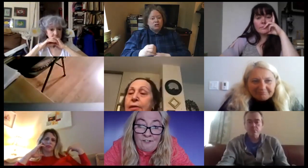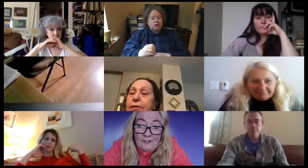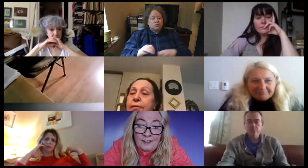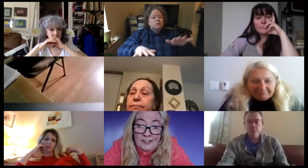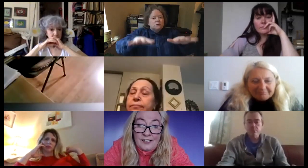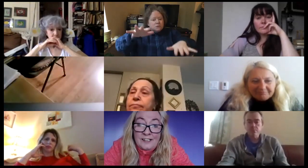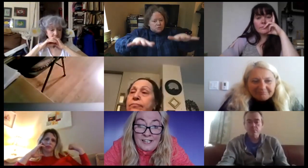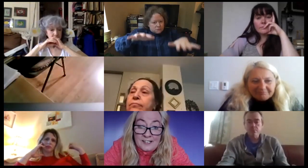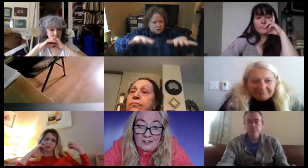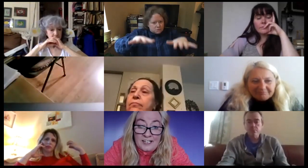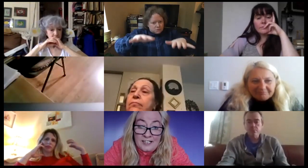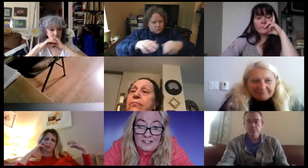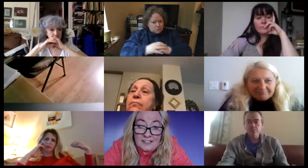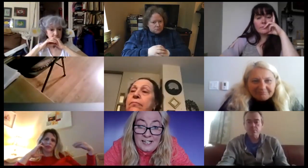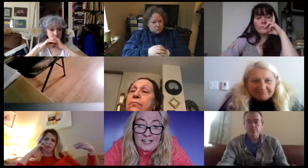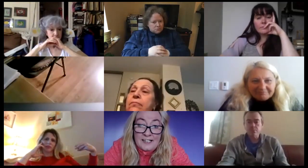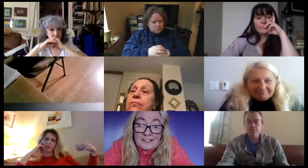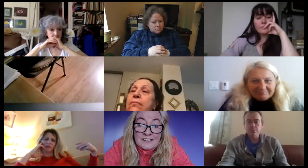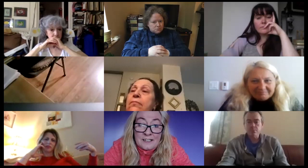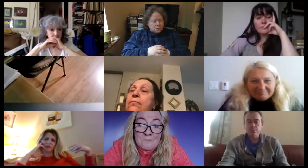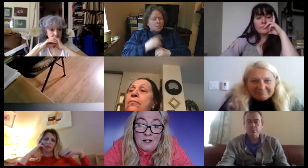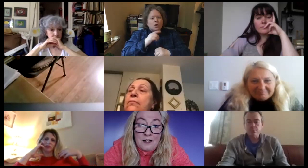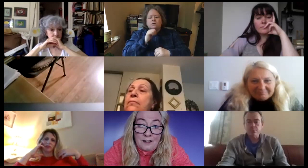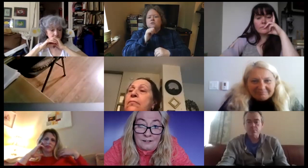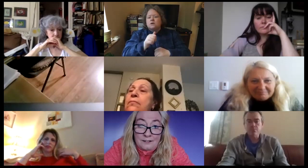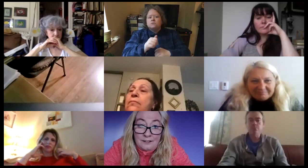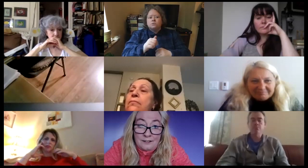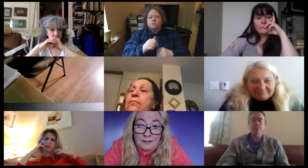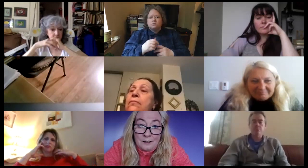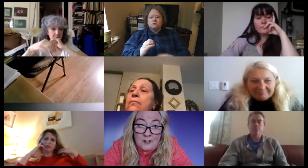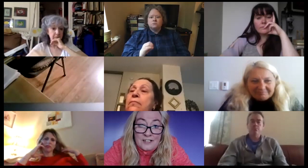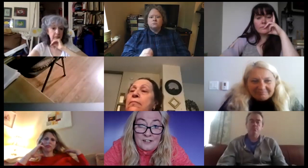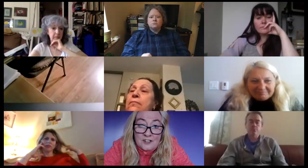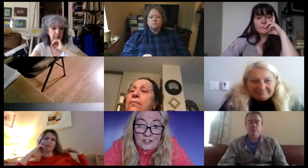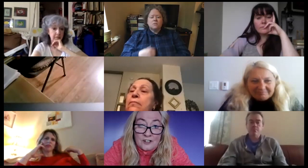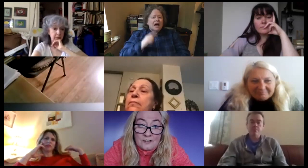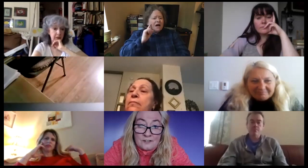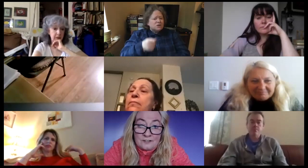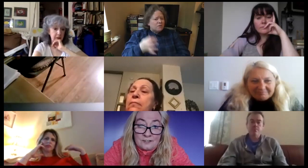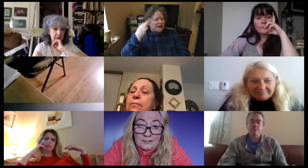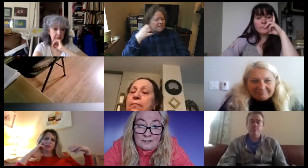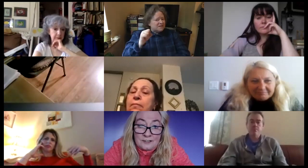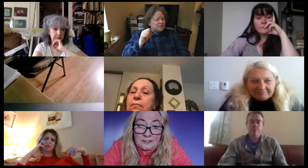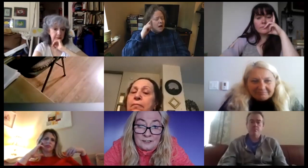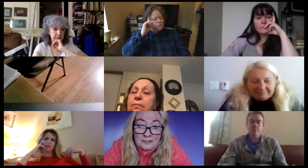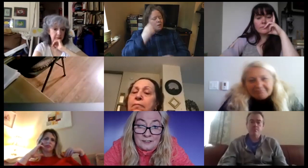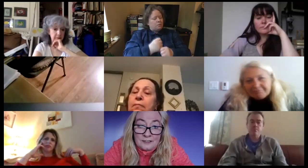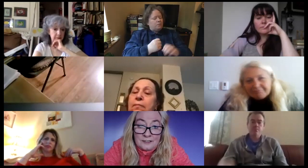deaf, yes, there is a similar percentage.